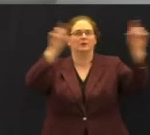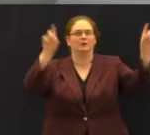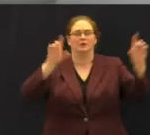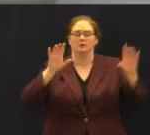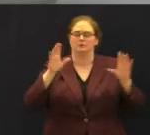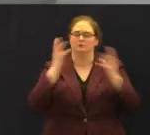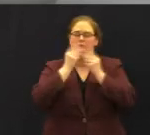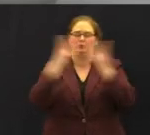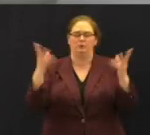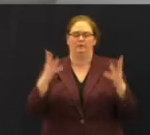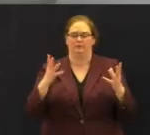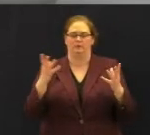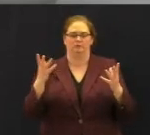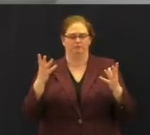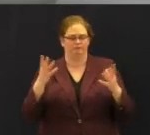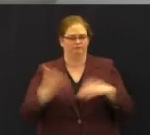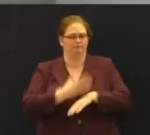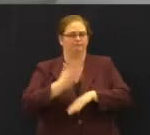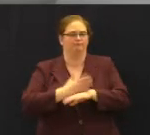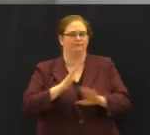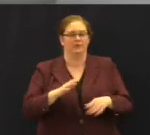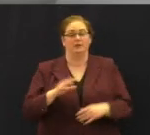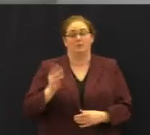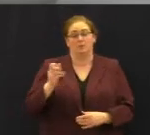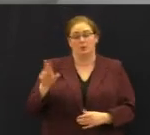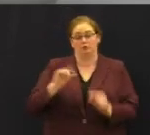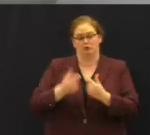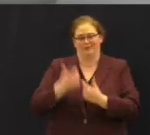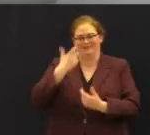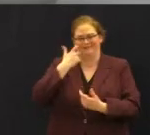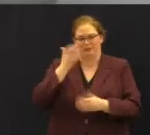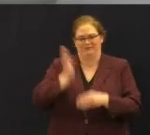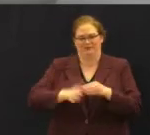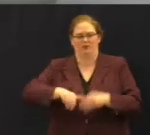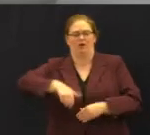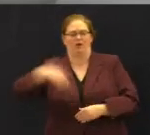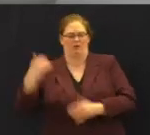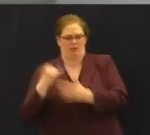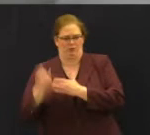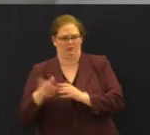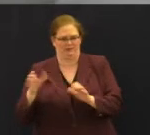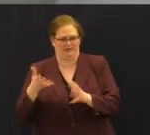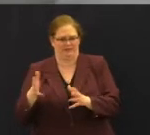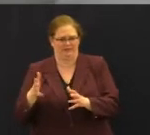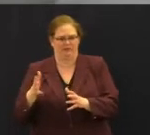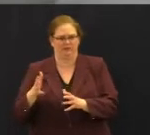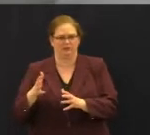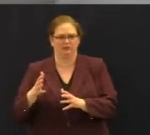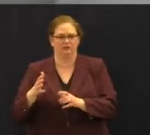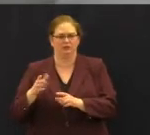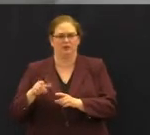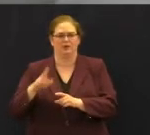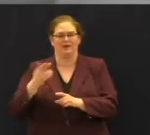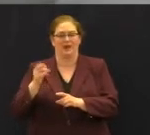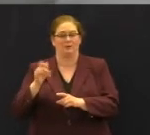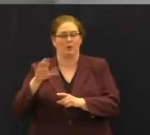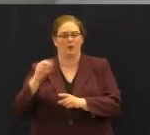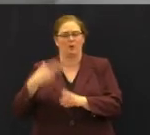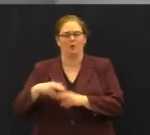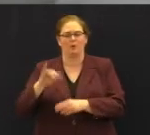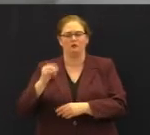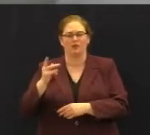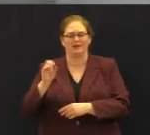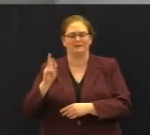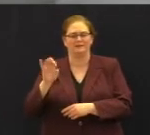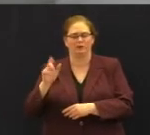beautiful project. The Moser Group had just completed another project I worked on them with in Hatboro called Jacksonville Green. It's